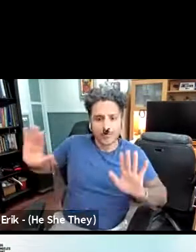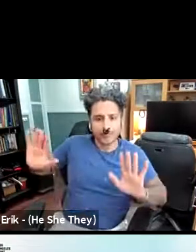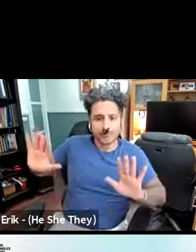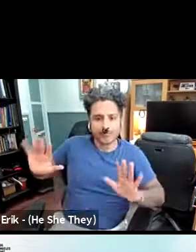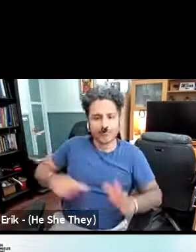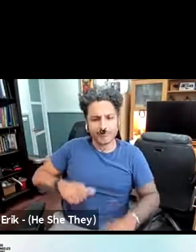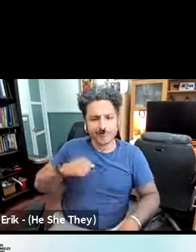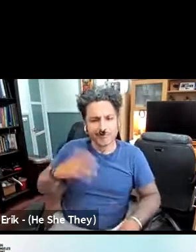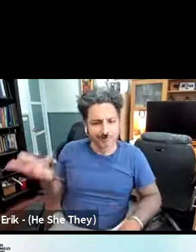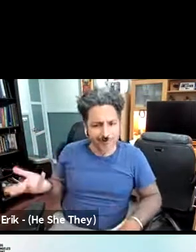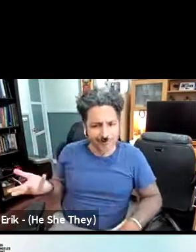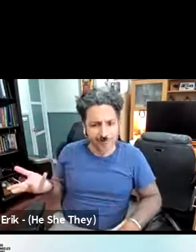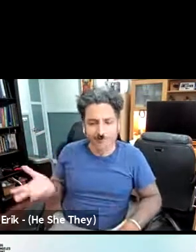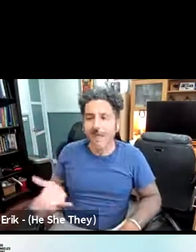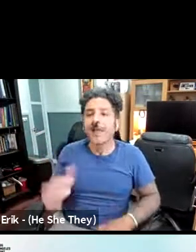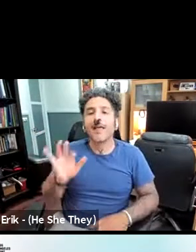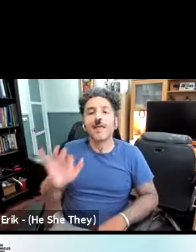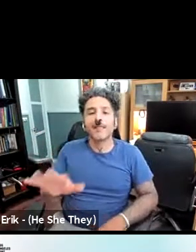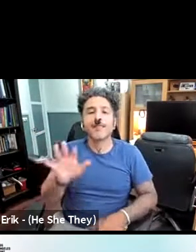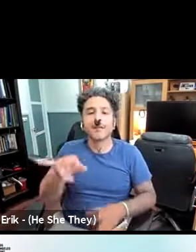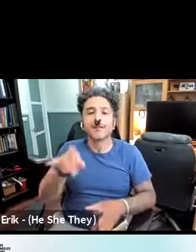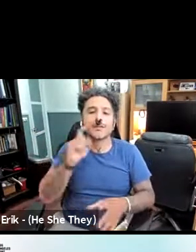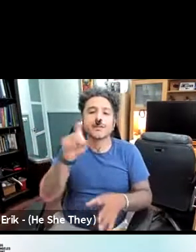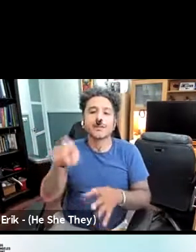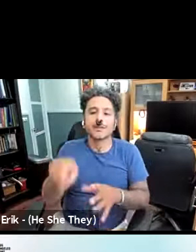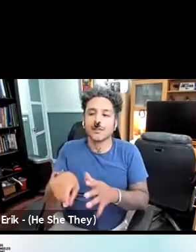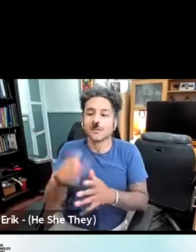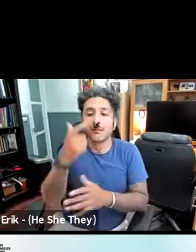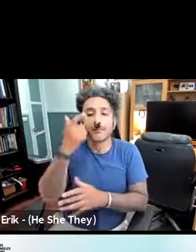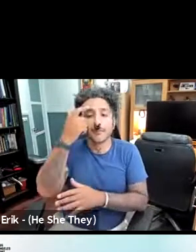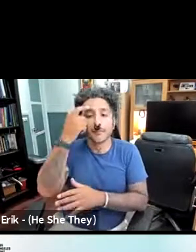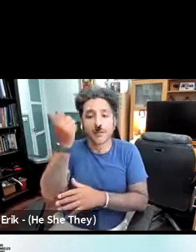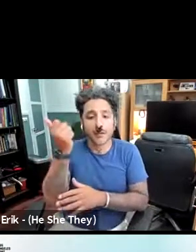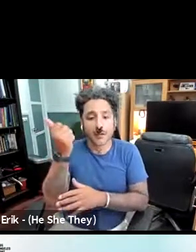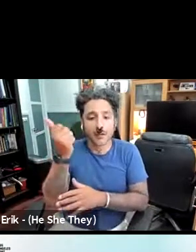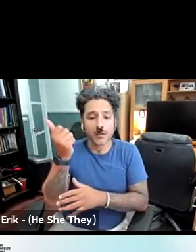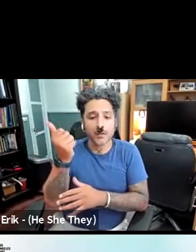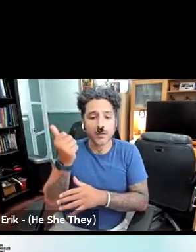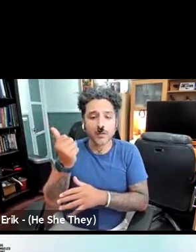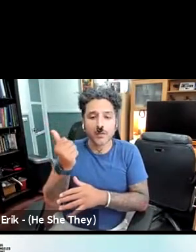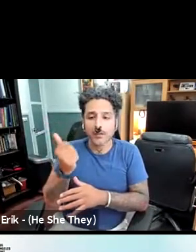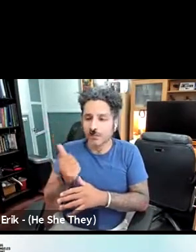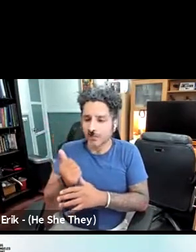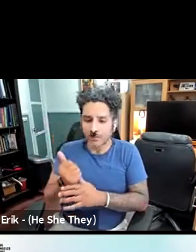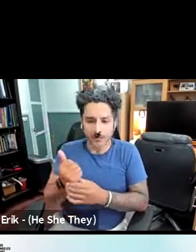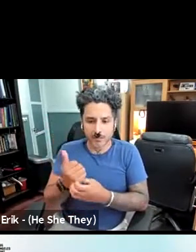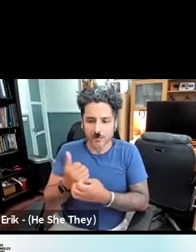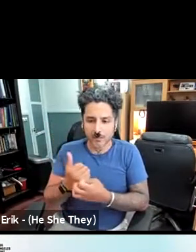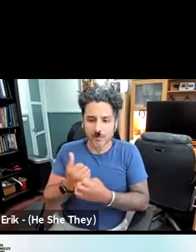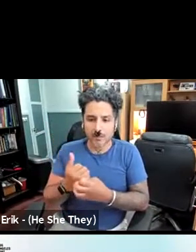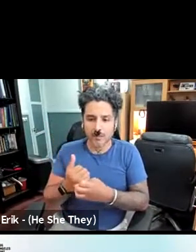And this is what they need. And that's it. Because we're trailblazing for other children.